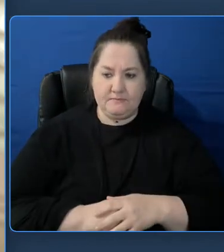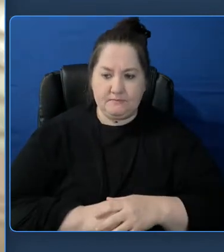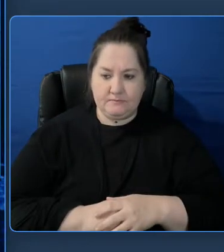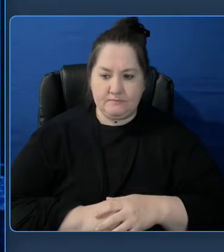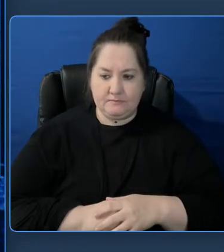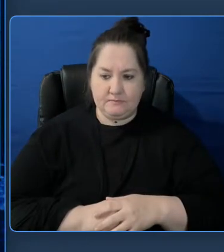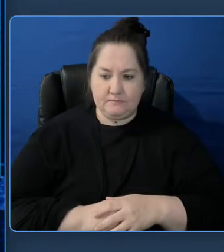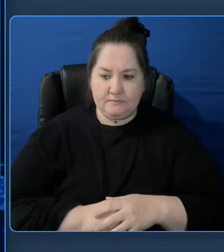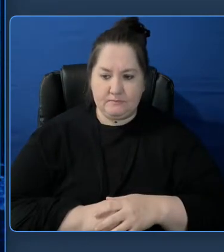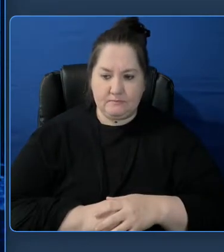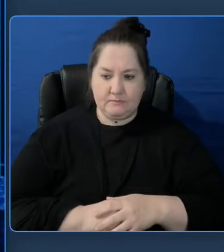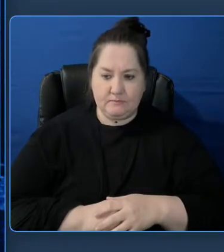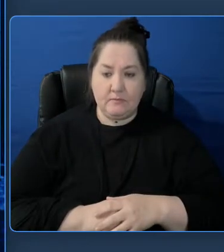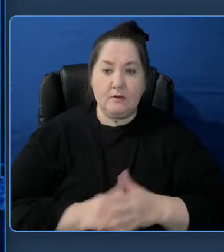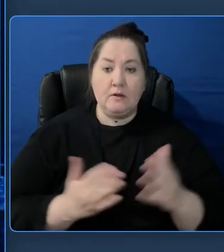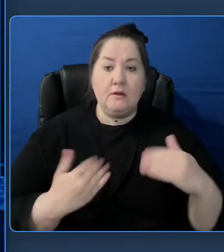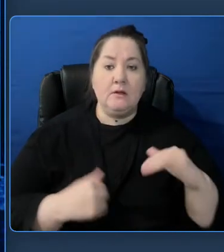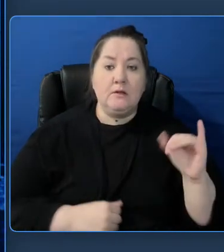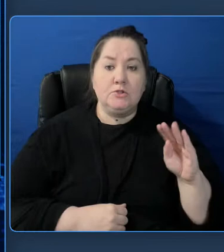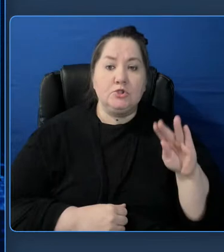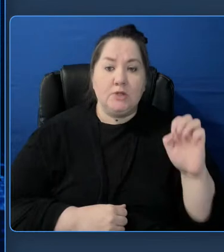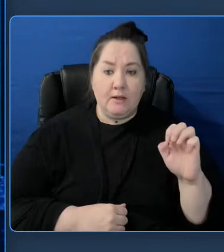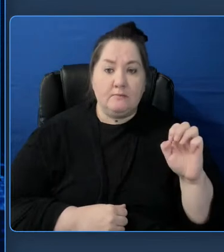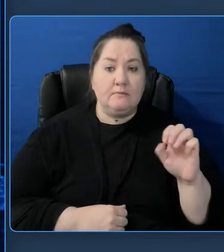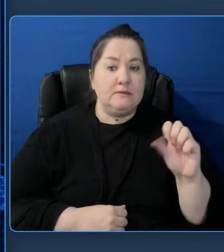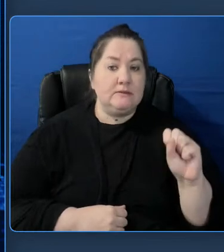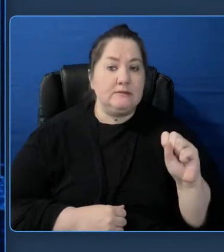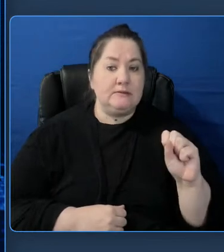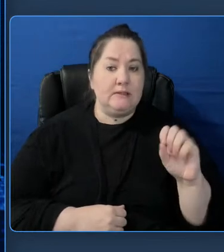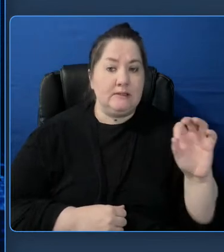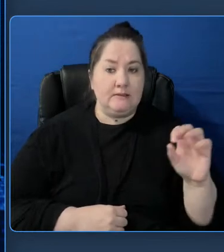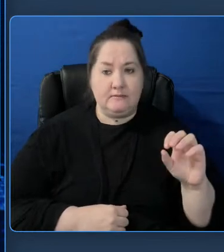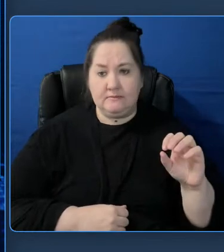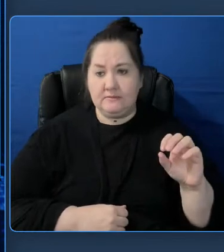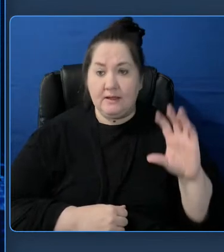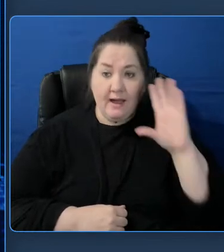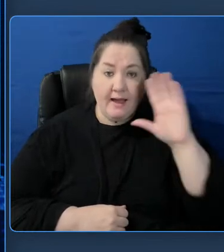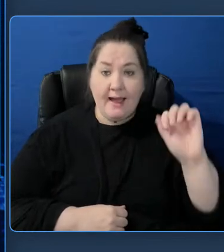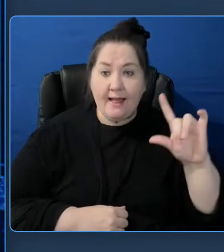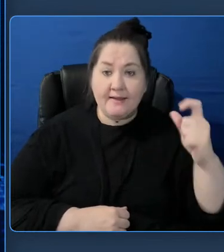Next question. James Babbitt from San Diego, California says, hi,